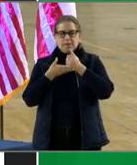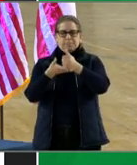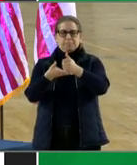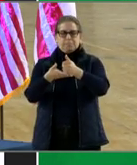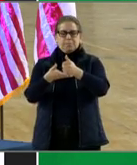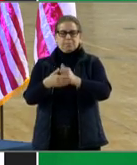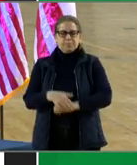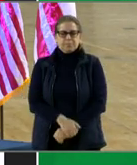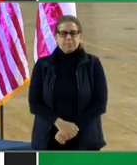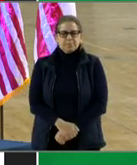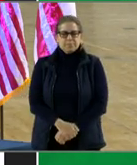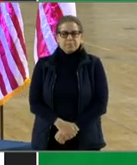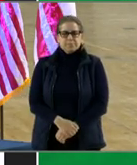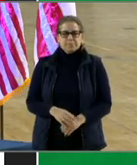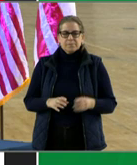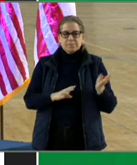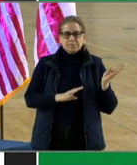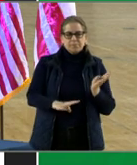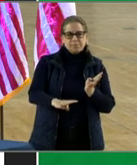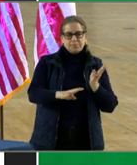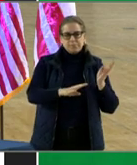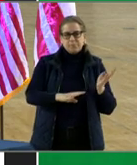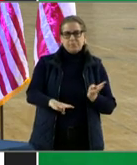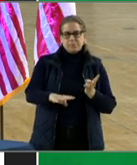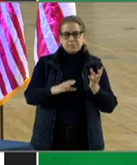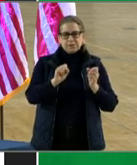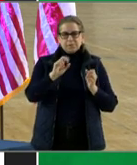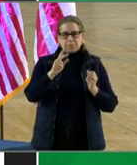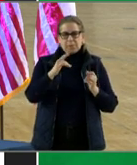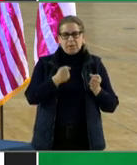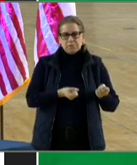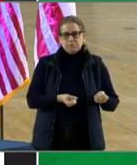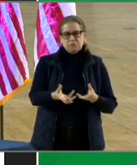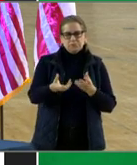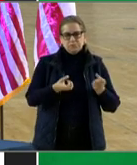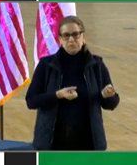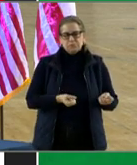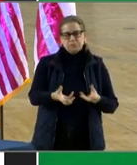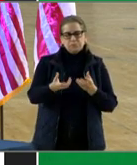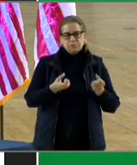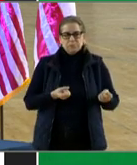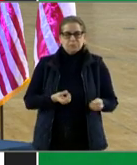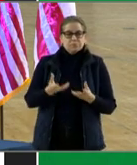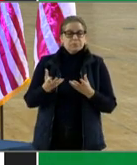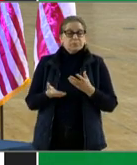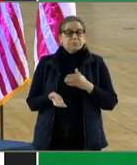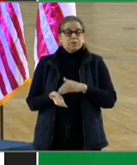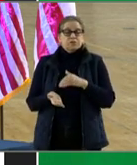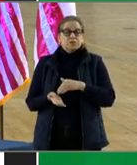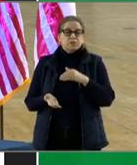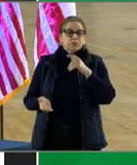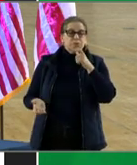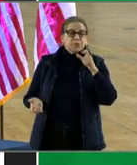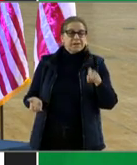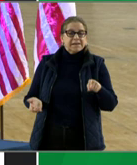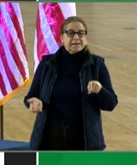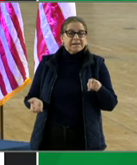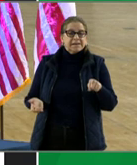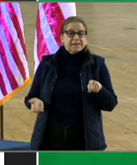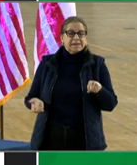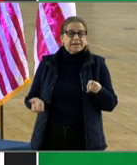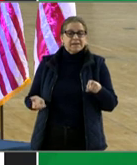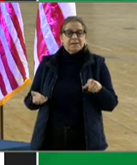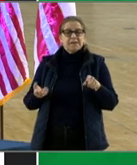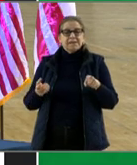the supplies and helping to find the staff that are needed for additional beds. So that is